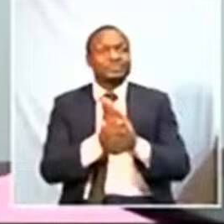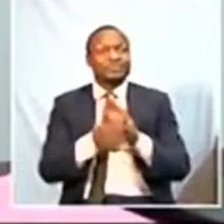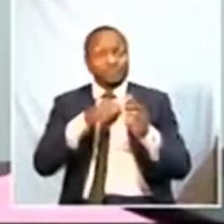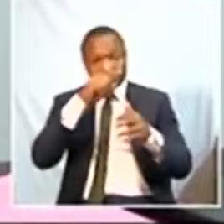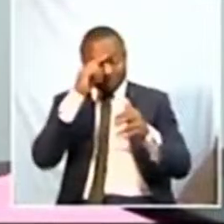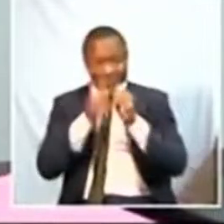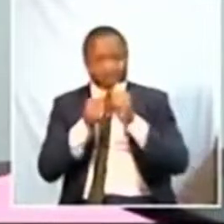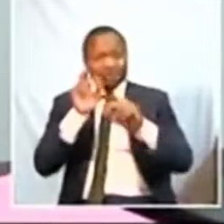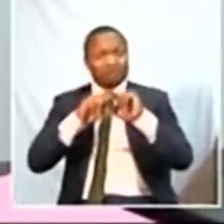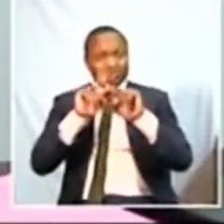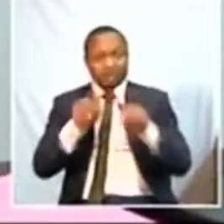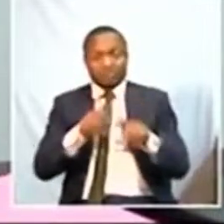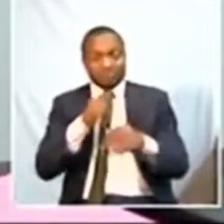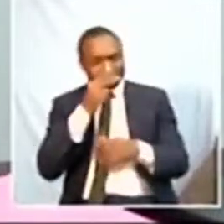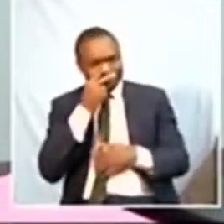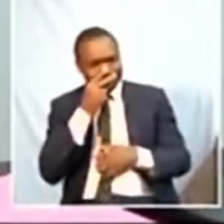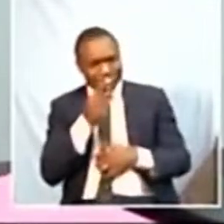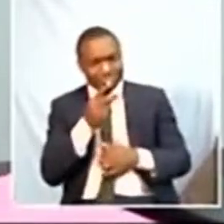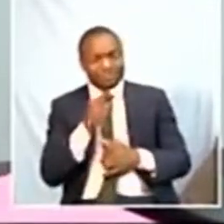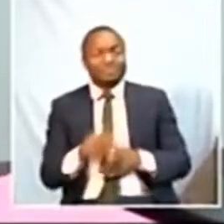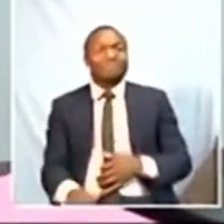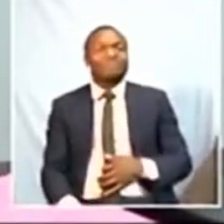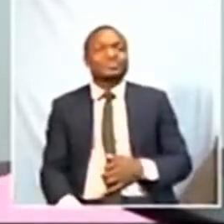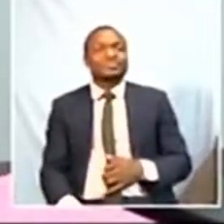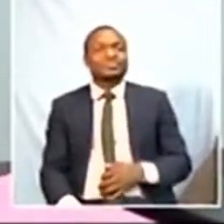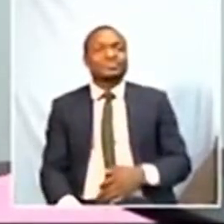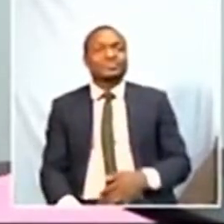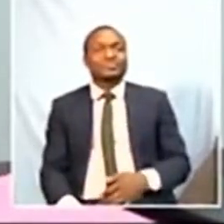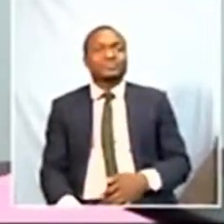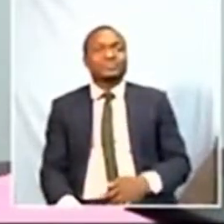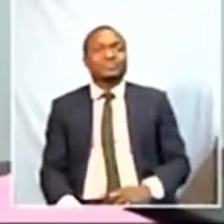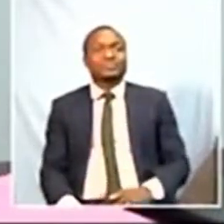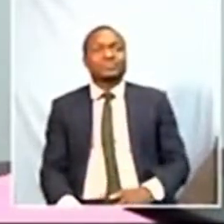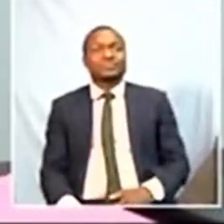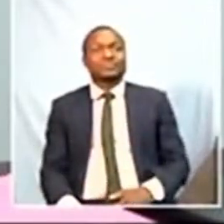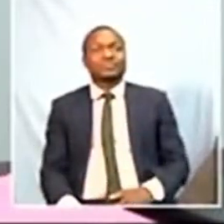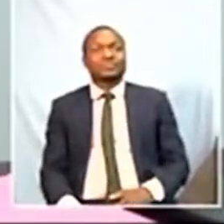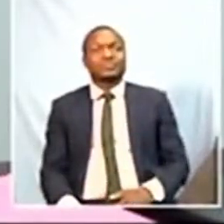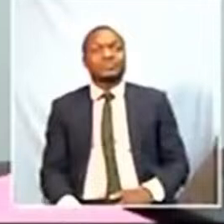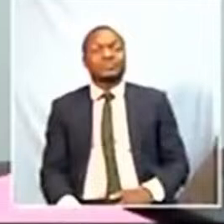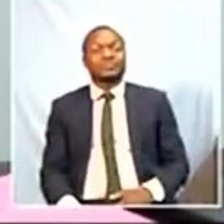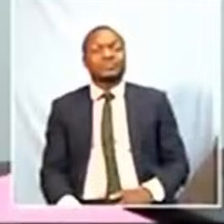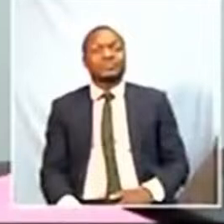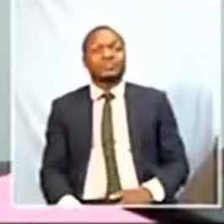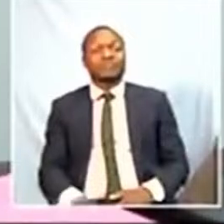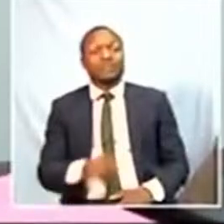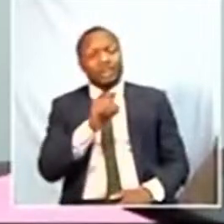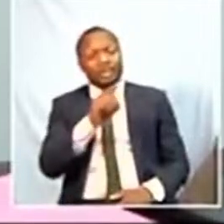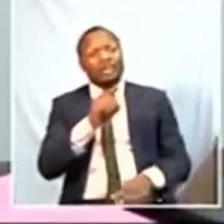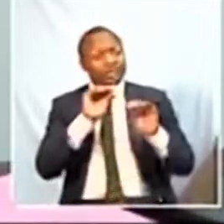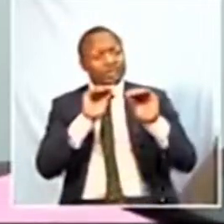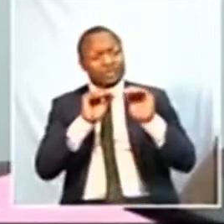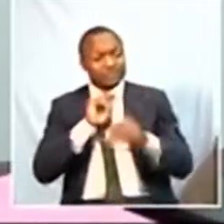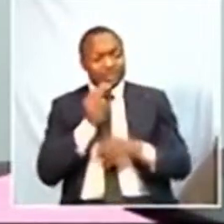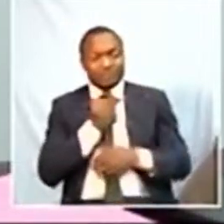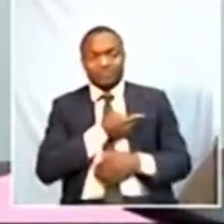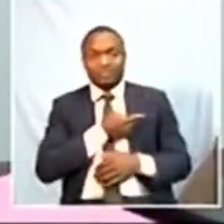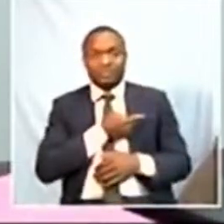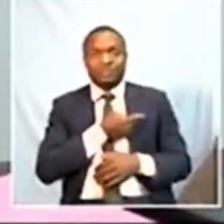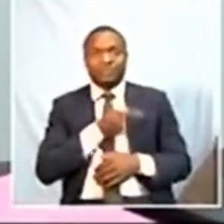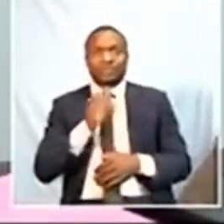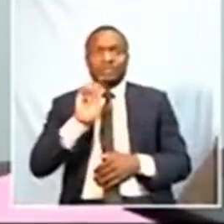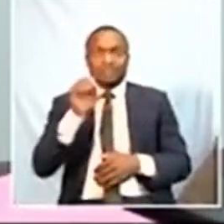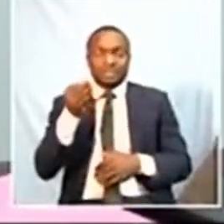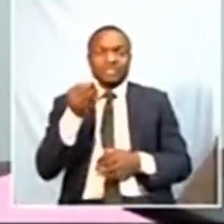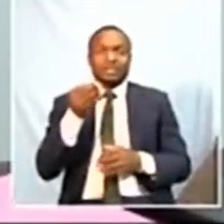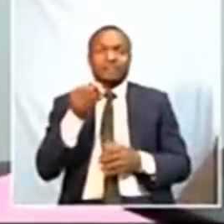Because, Chair, we have noticed we are being lectured on the CDF Act, the document we developed ourselves